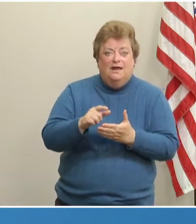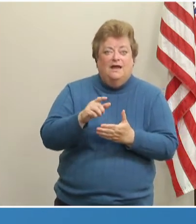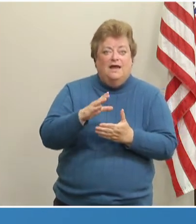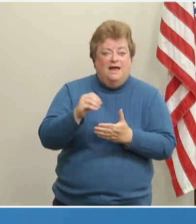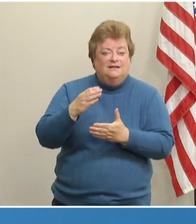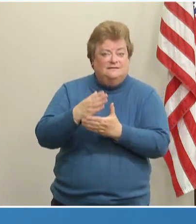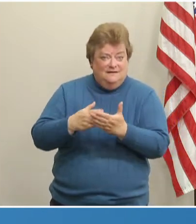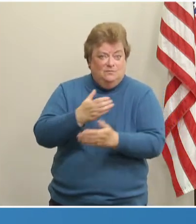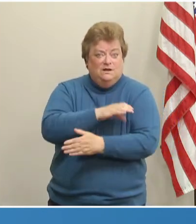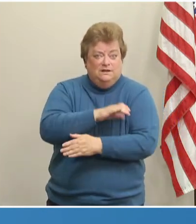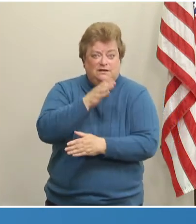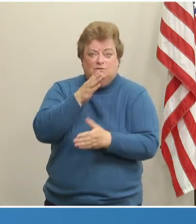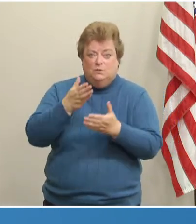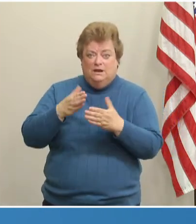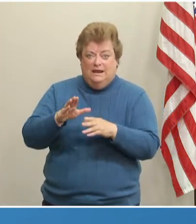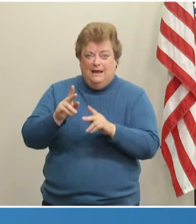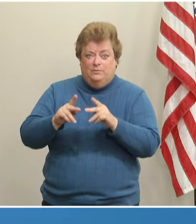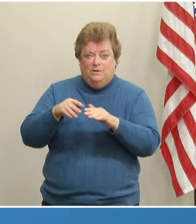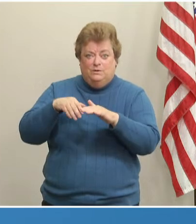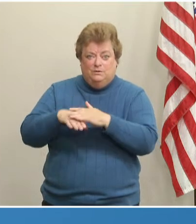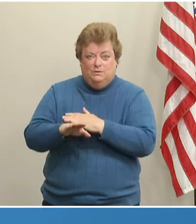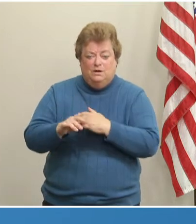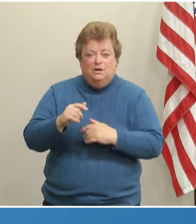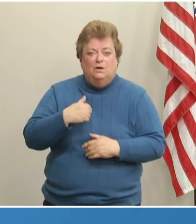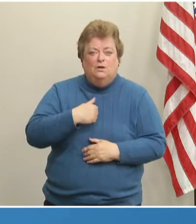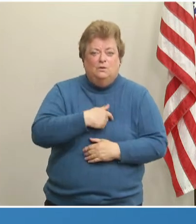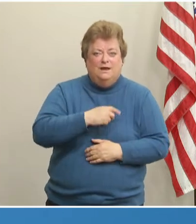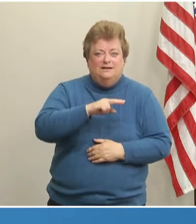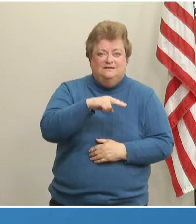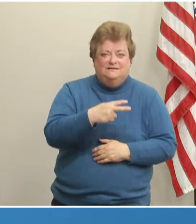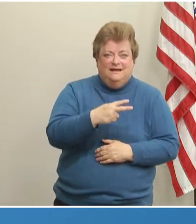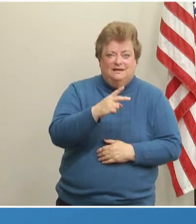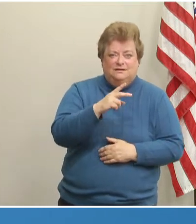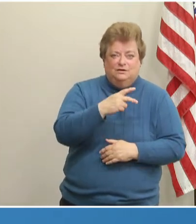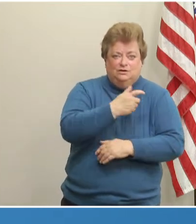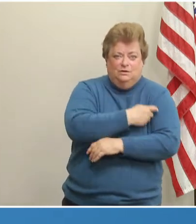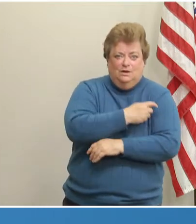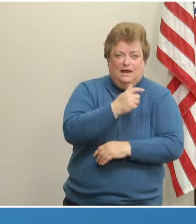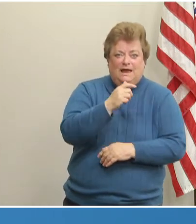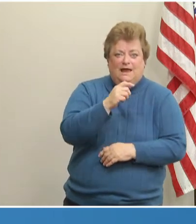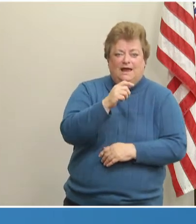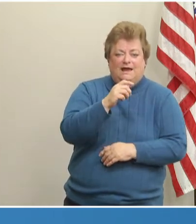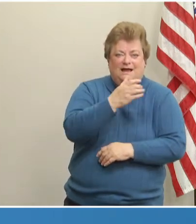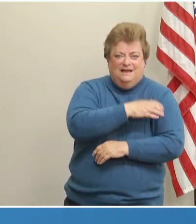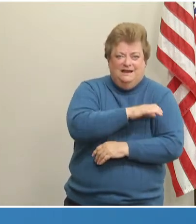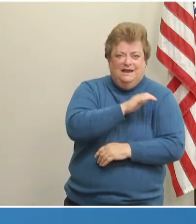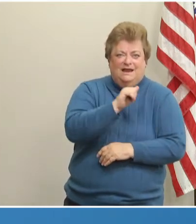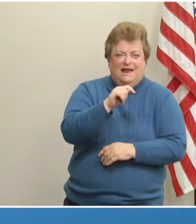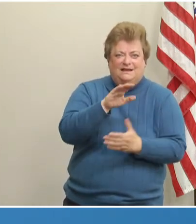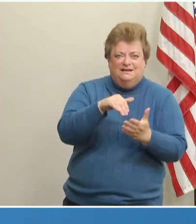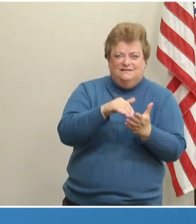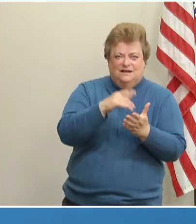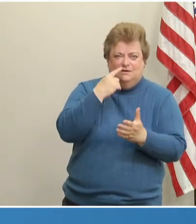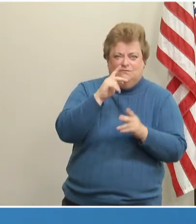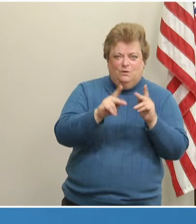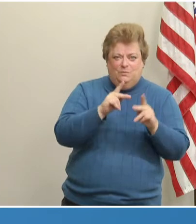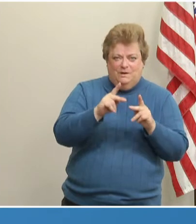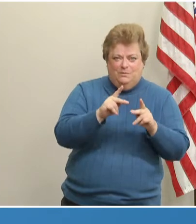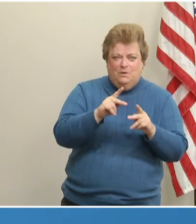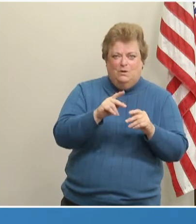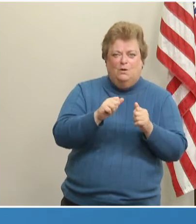allow walk-ins. Yesterday, we had a second dose clinic at the Center for People in Need in partnership with El